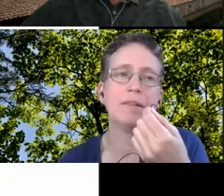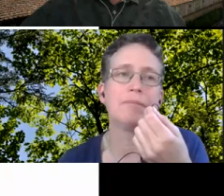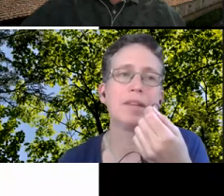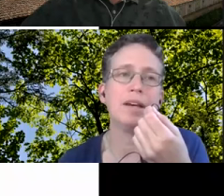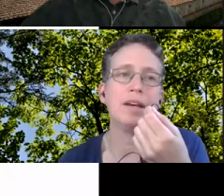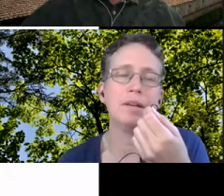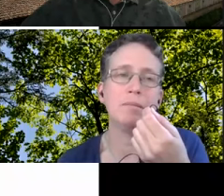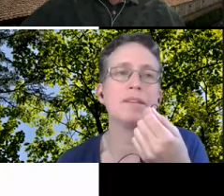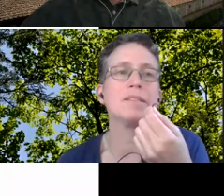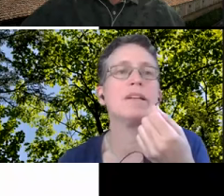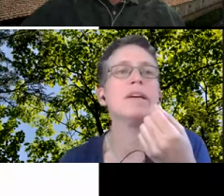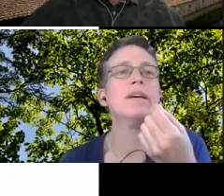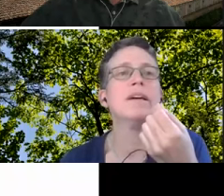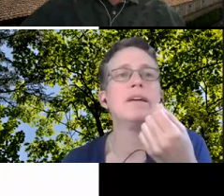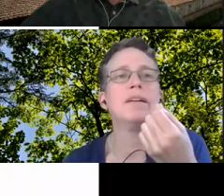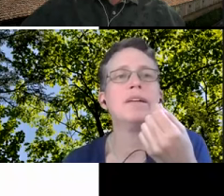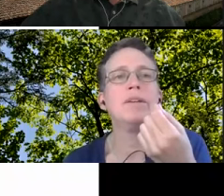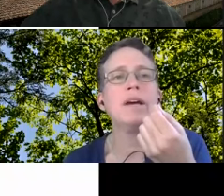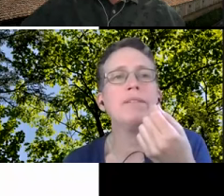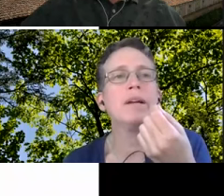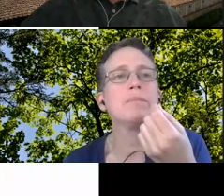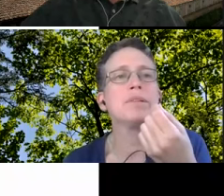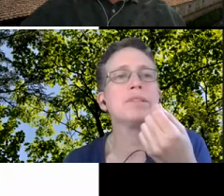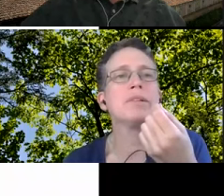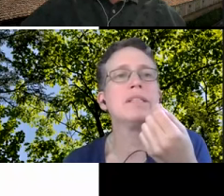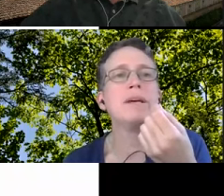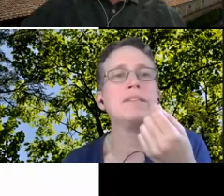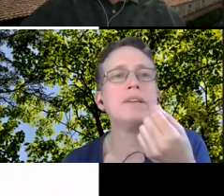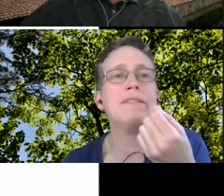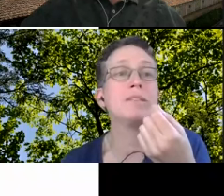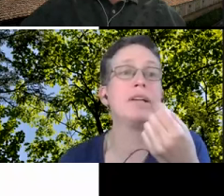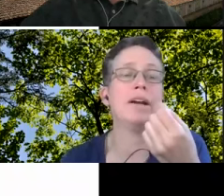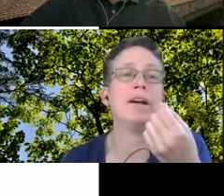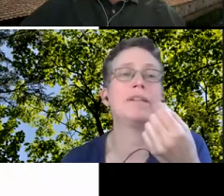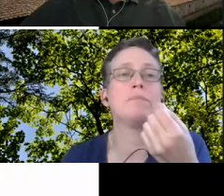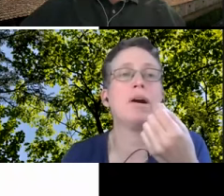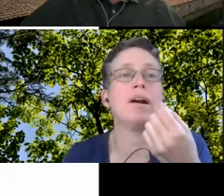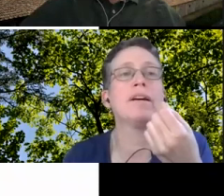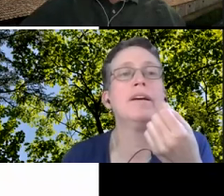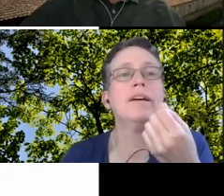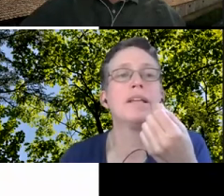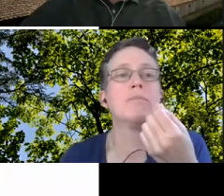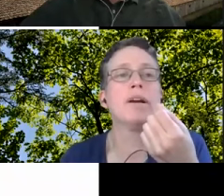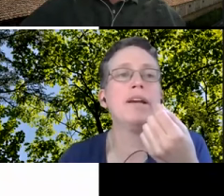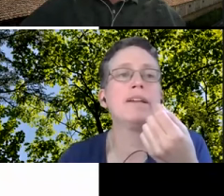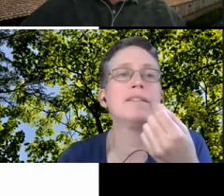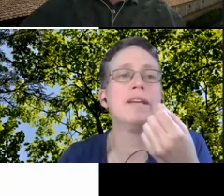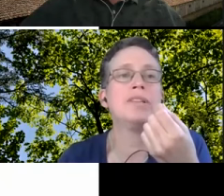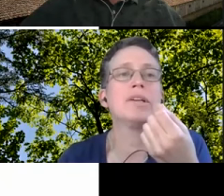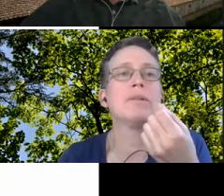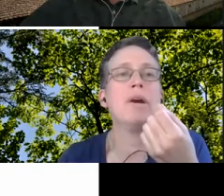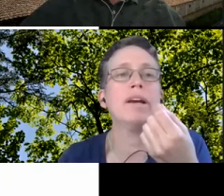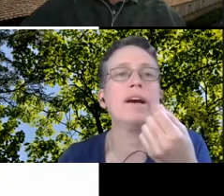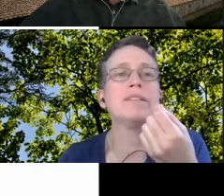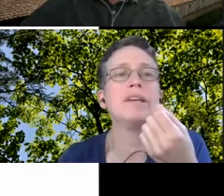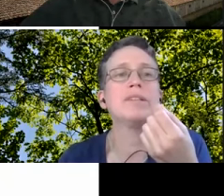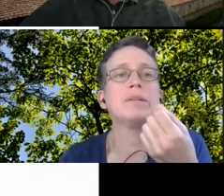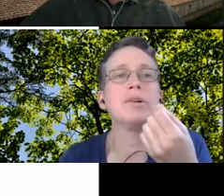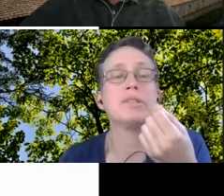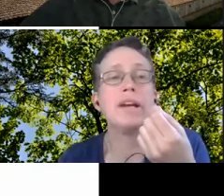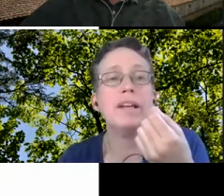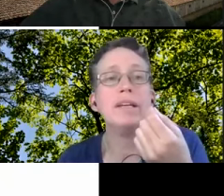did in Boston. If you don't have a lot of personal green space, so you have this green area, this park, it's more connected to nature, walking out